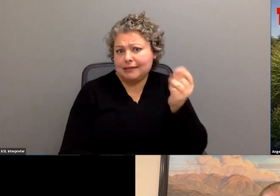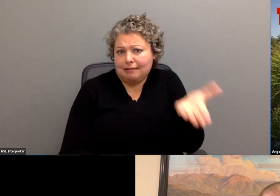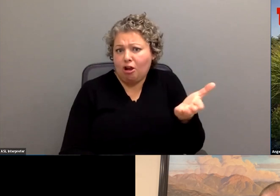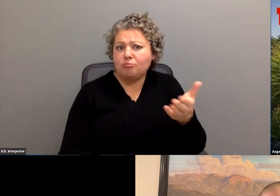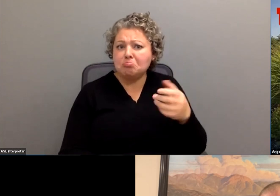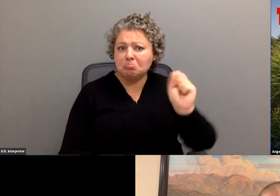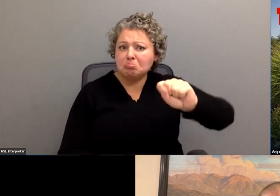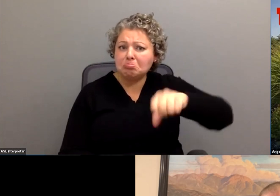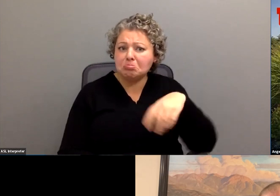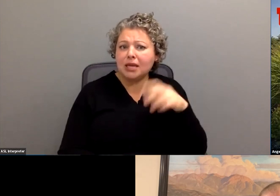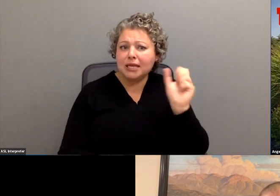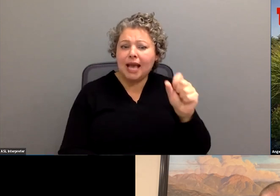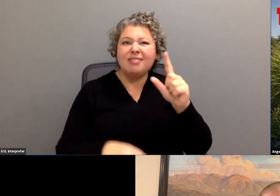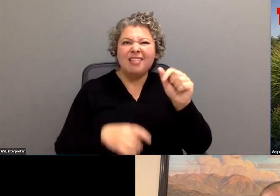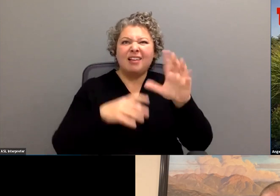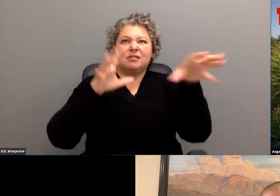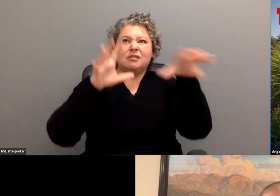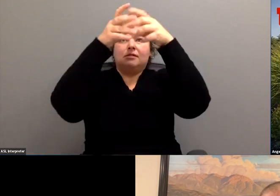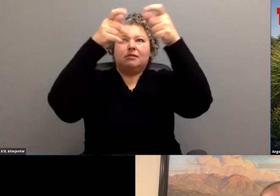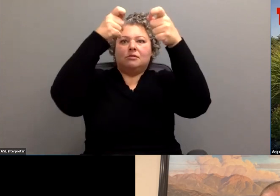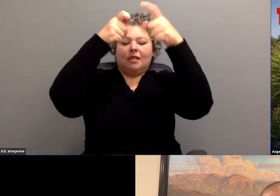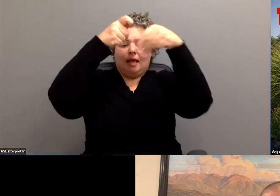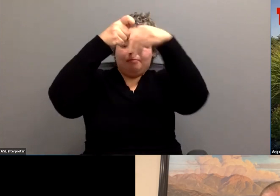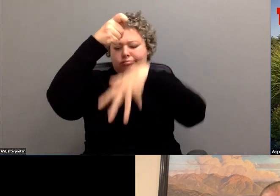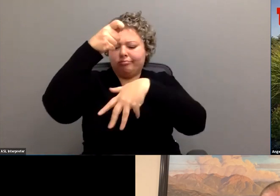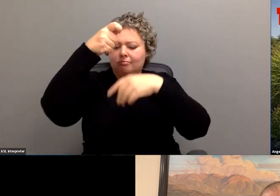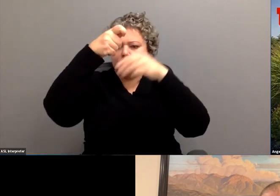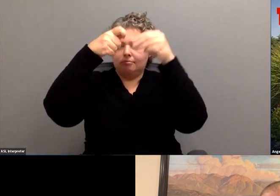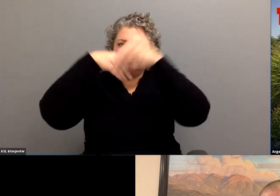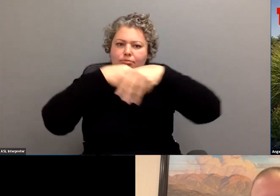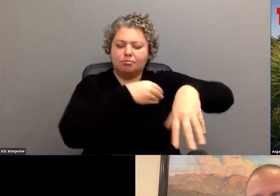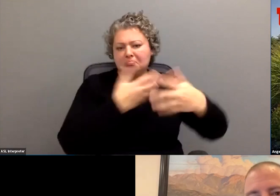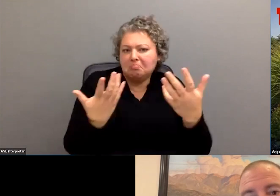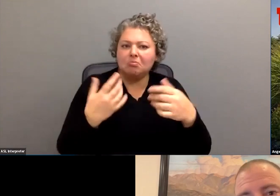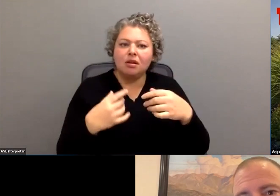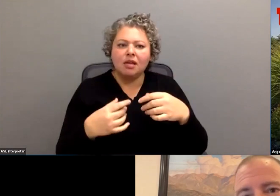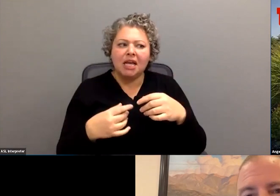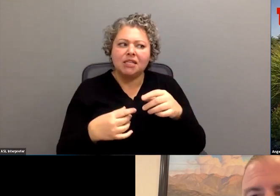And it's again pretty intuitive there, but